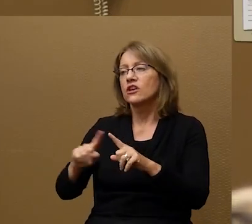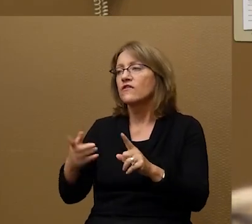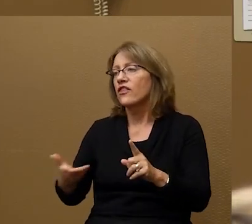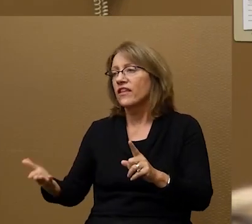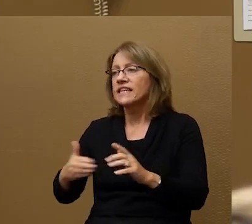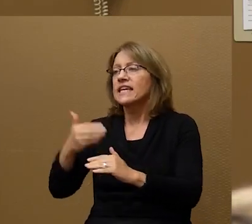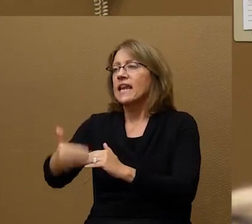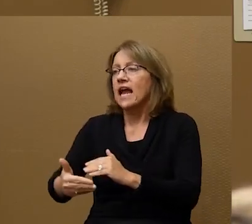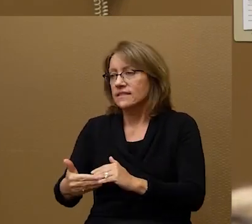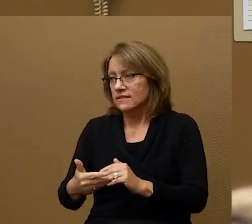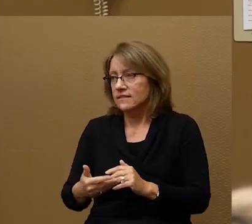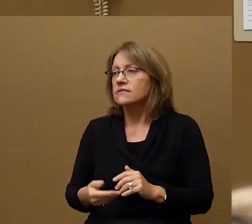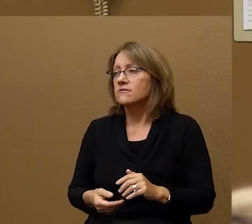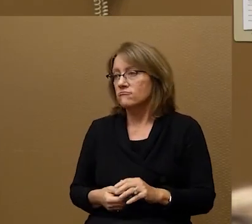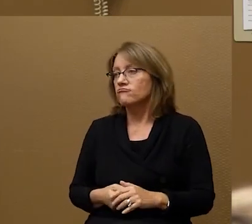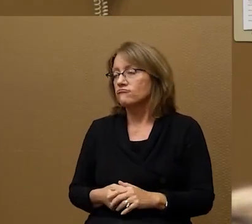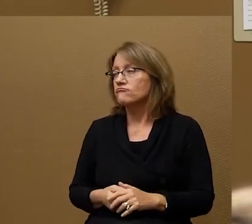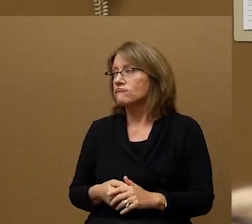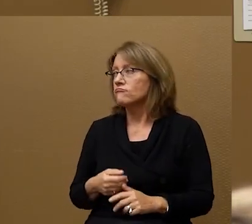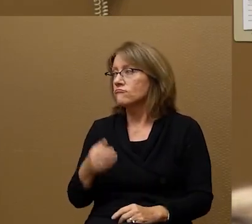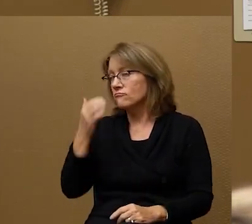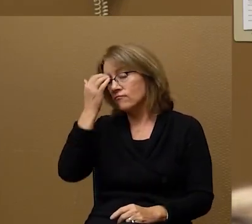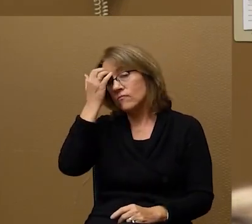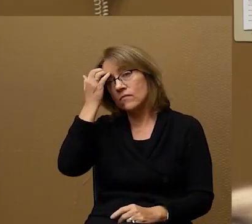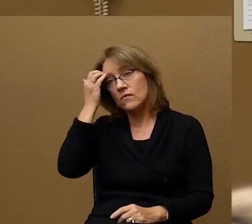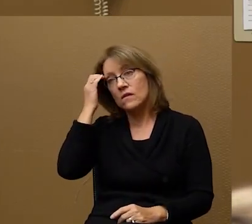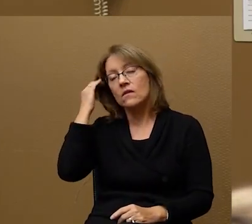That's also, a lot of these kids need wait time.